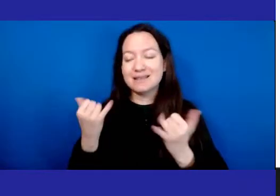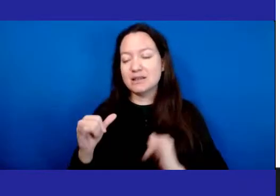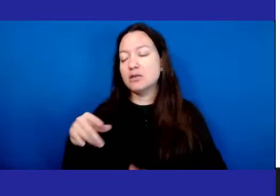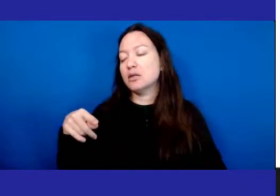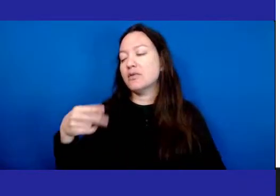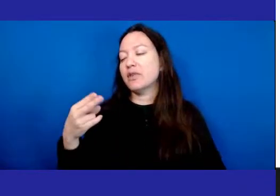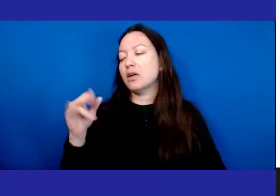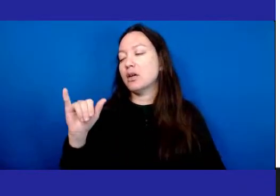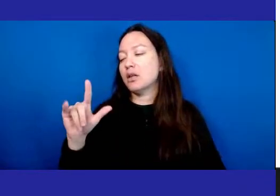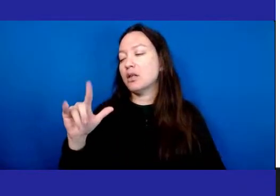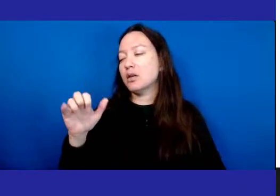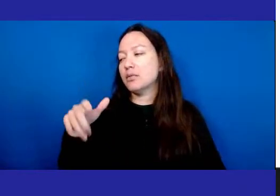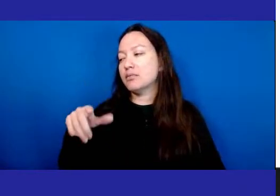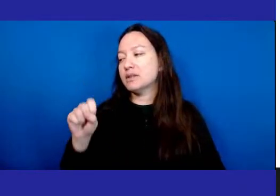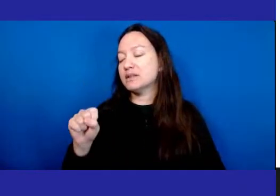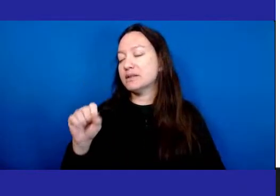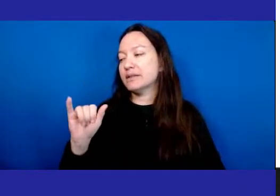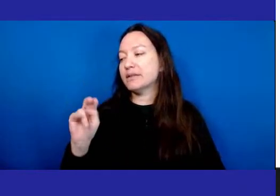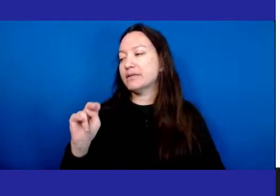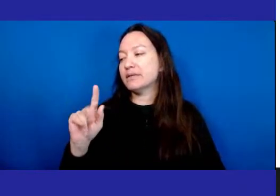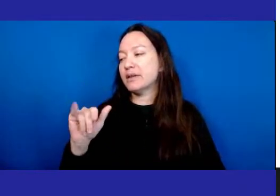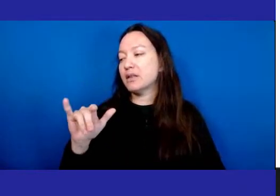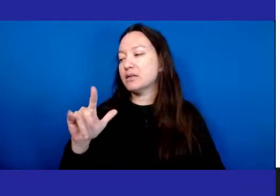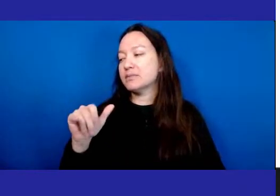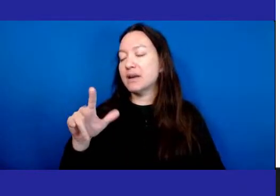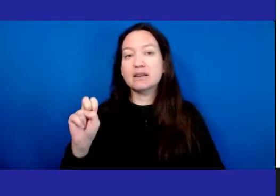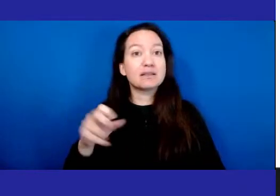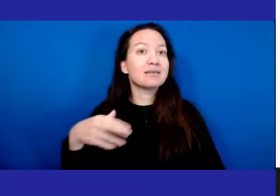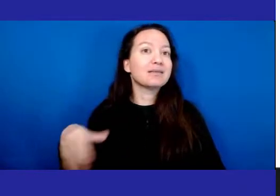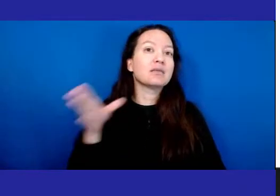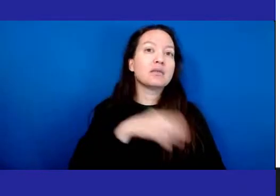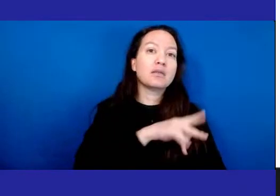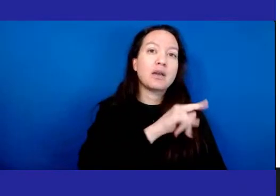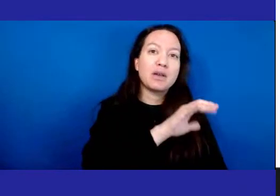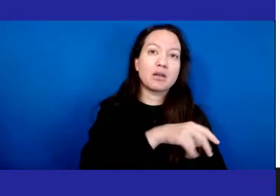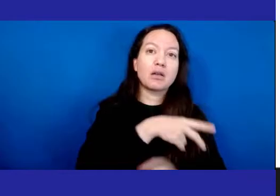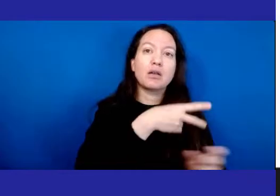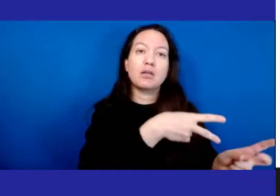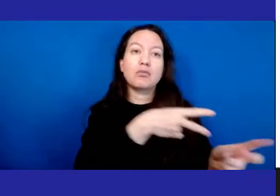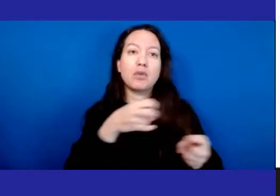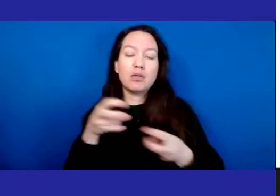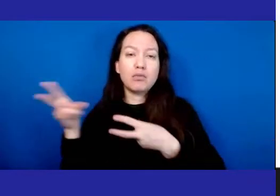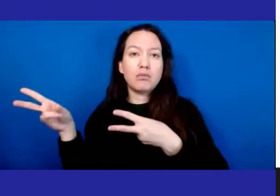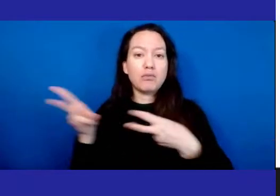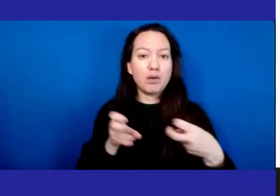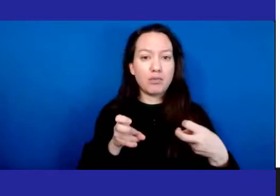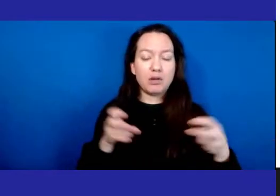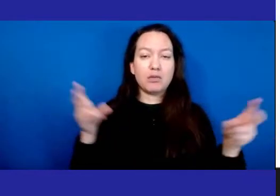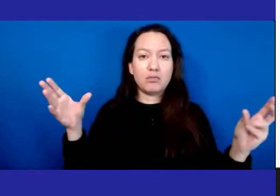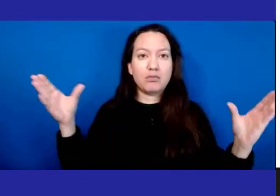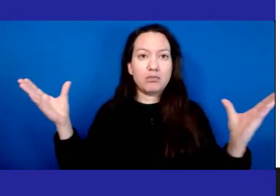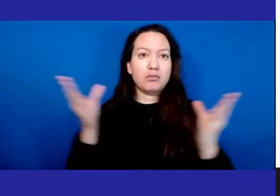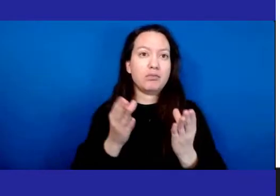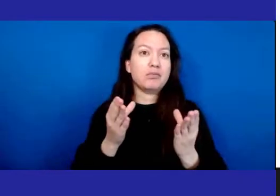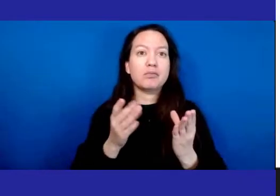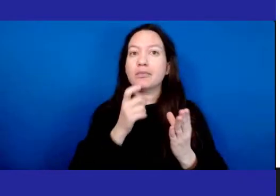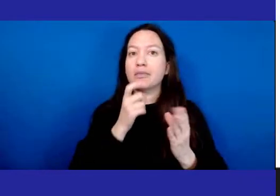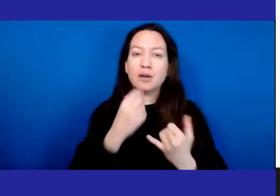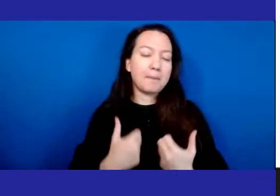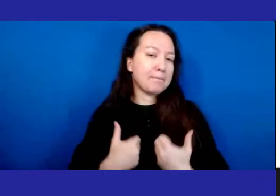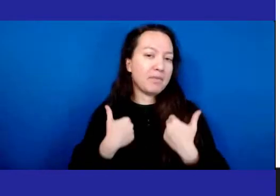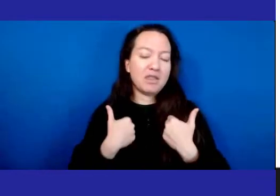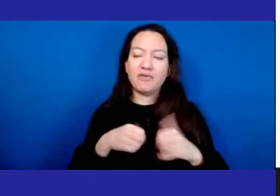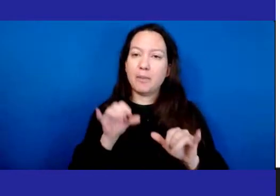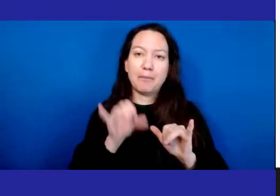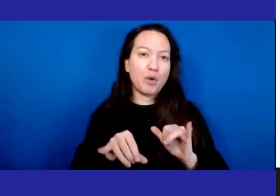and Epic. This pulls information from Epic and from Philips, but it does not live permanently into